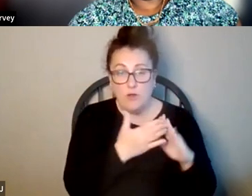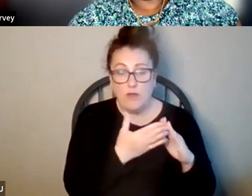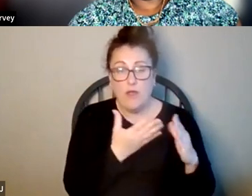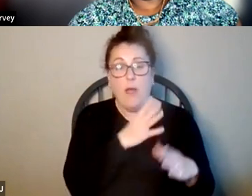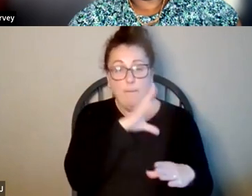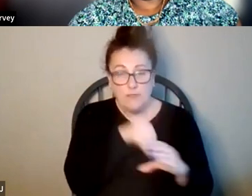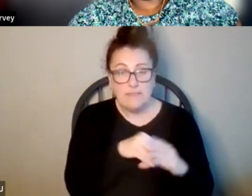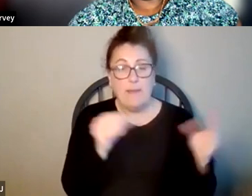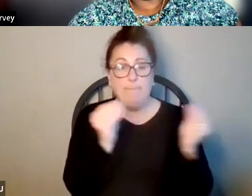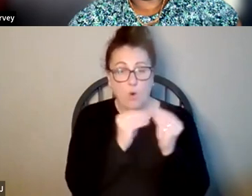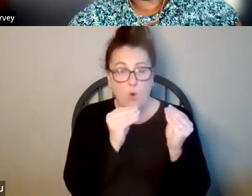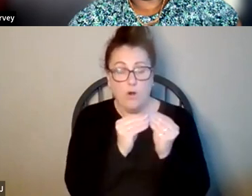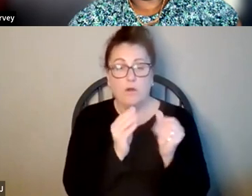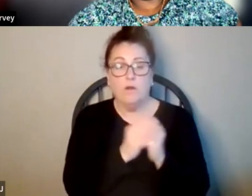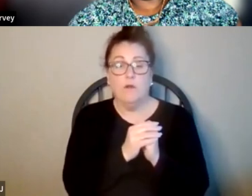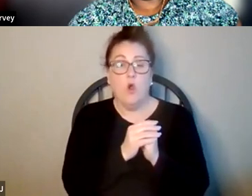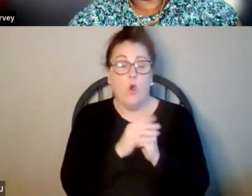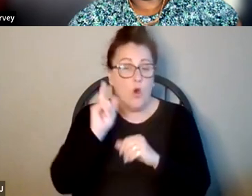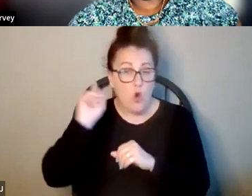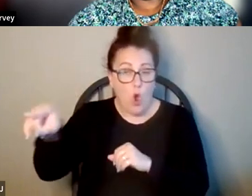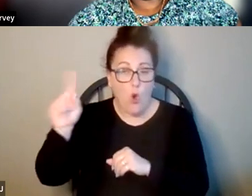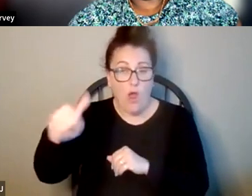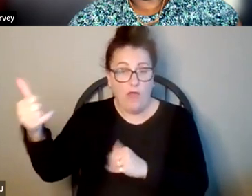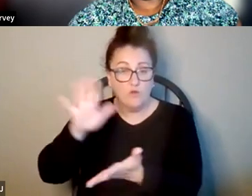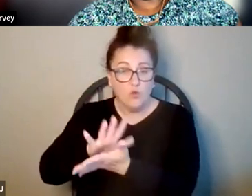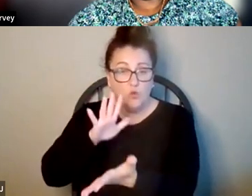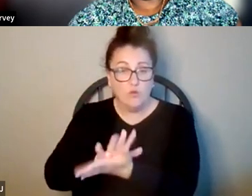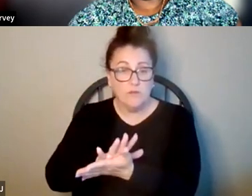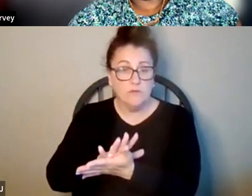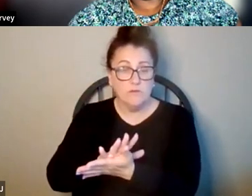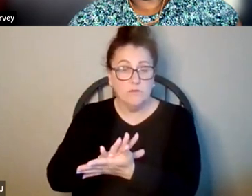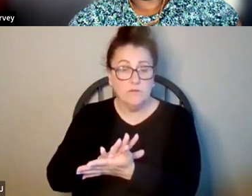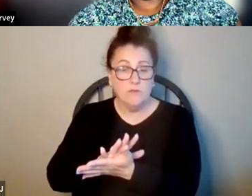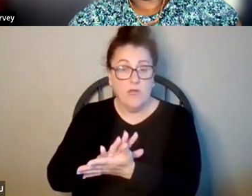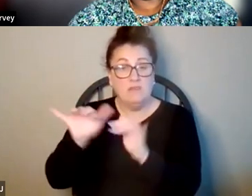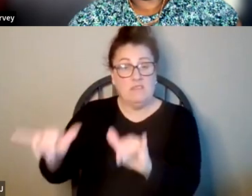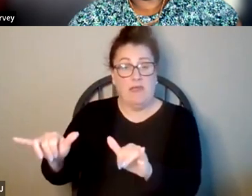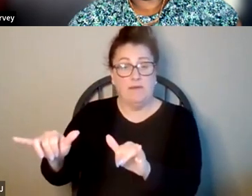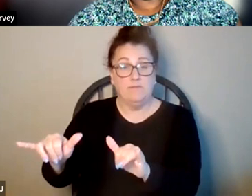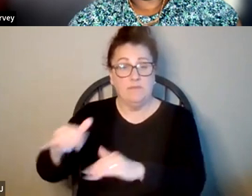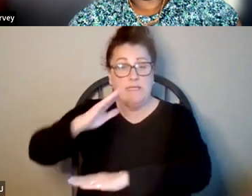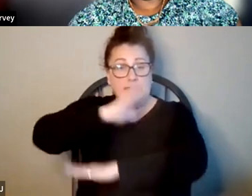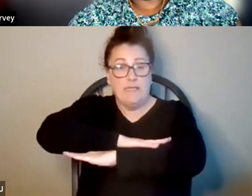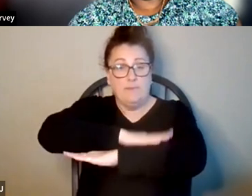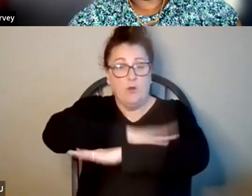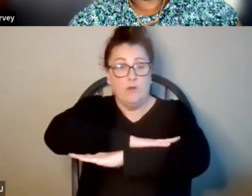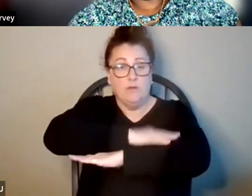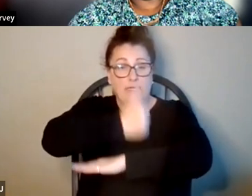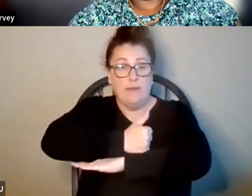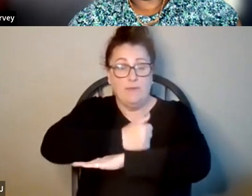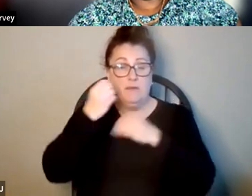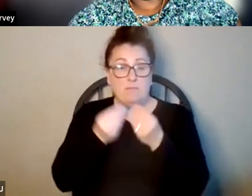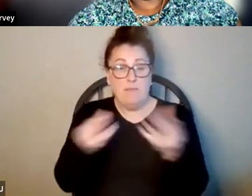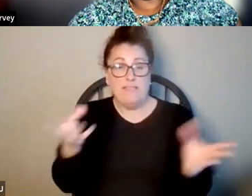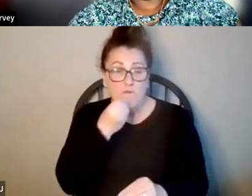participate, or also just maybe go to a couple schools and, you know, yeah, camp out, right? And set up a table, maybe put out some donuts and